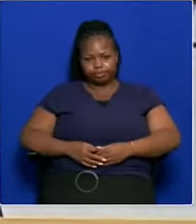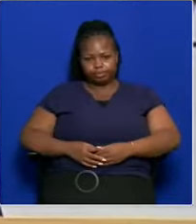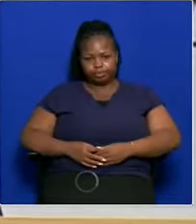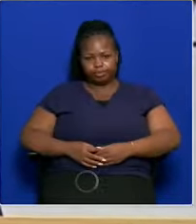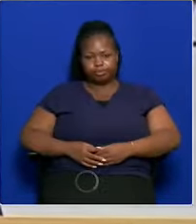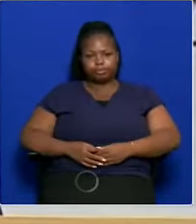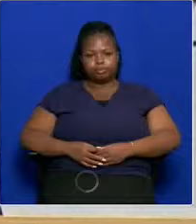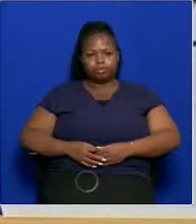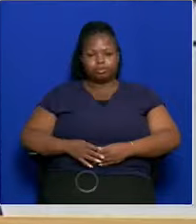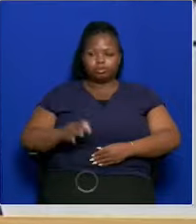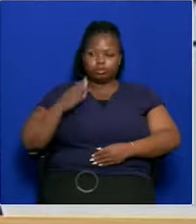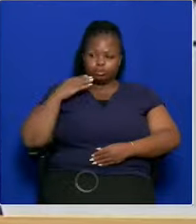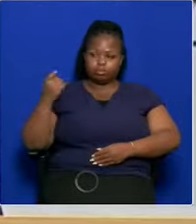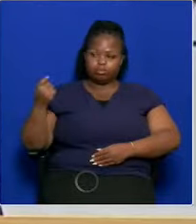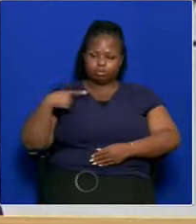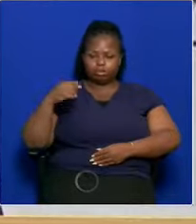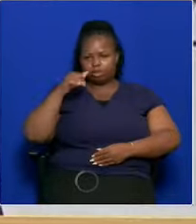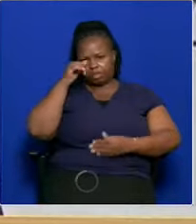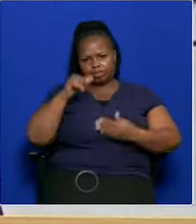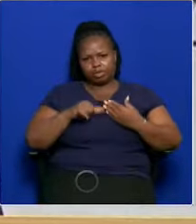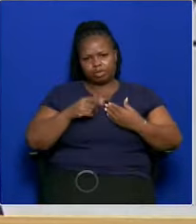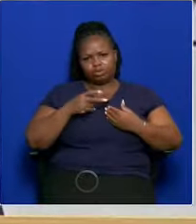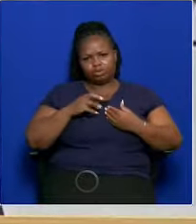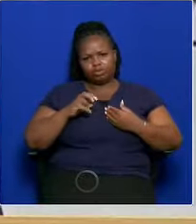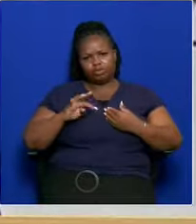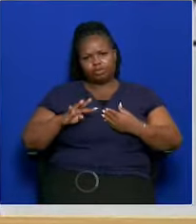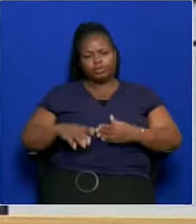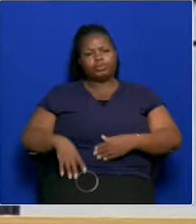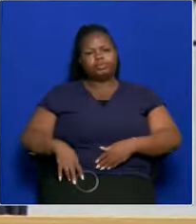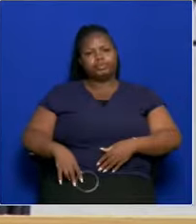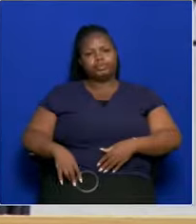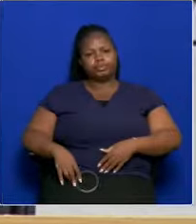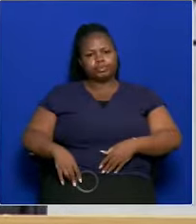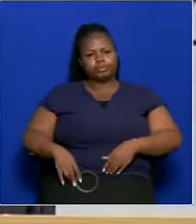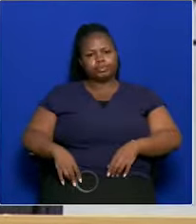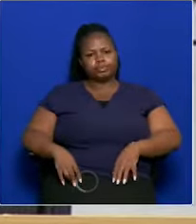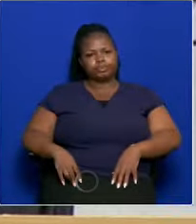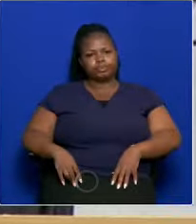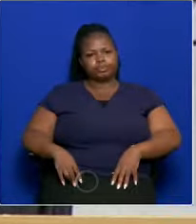was in April 2024. Yes.